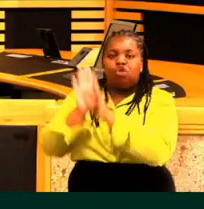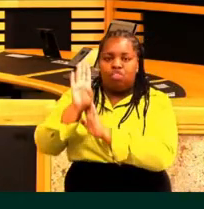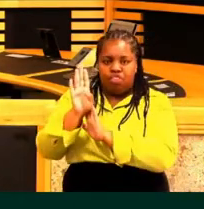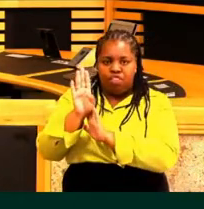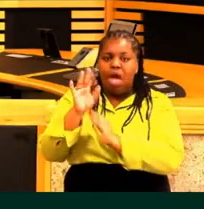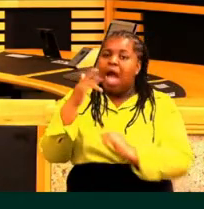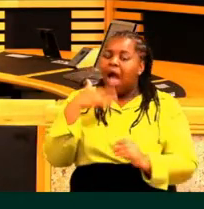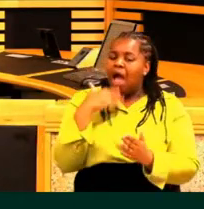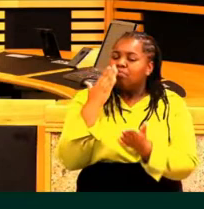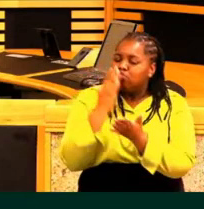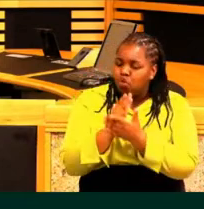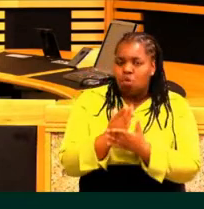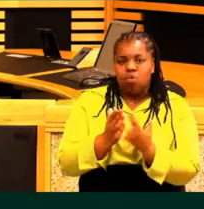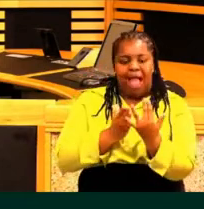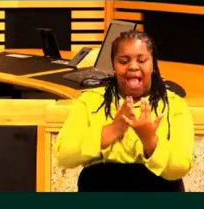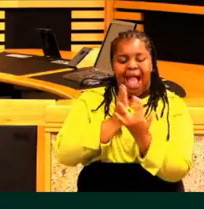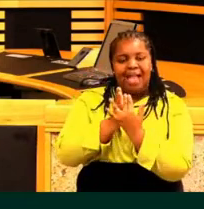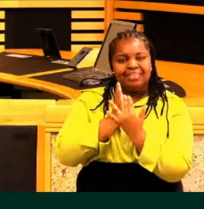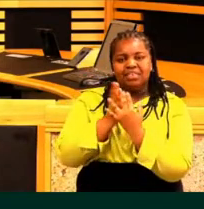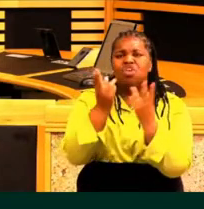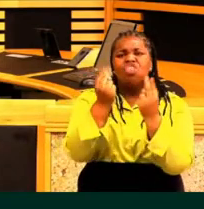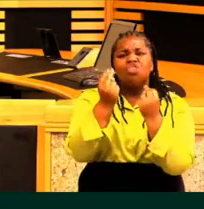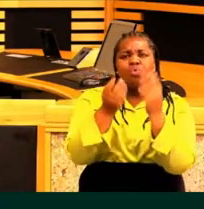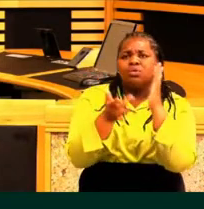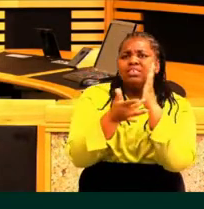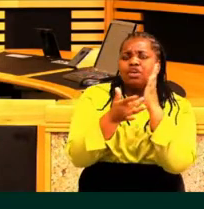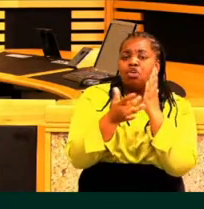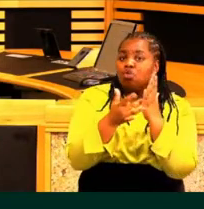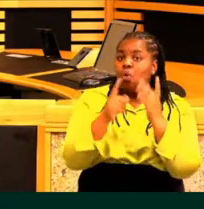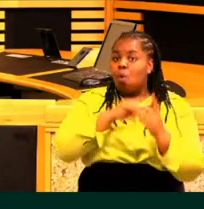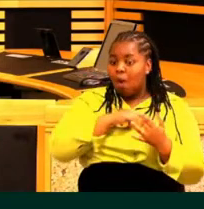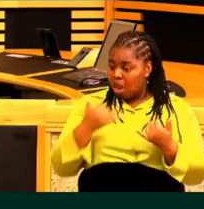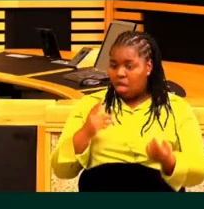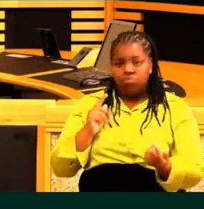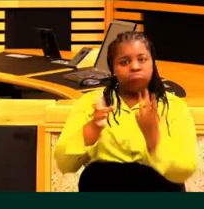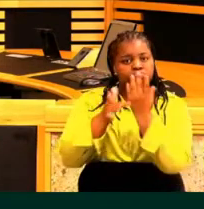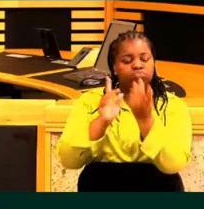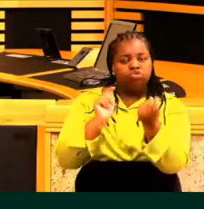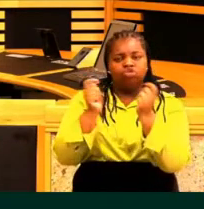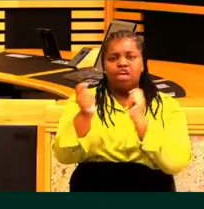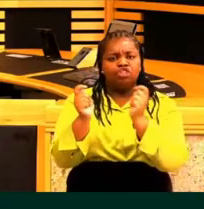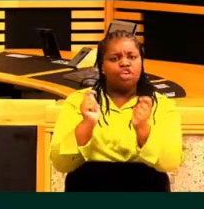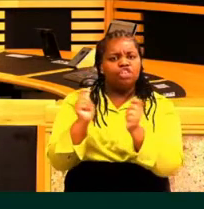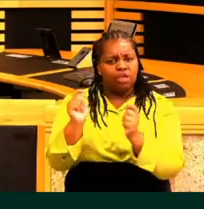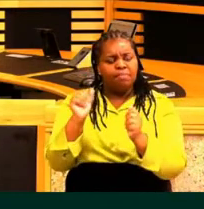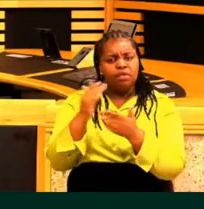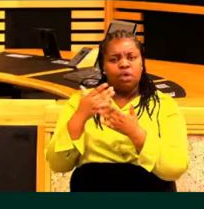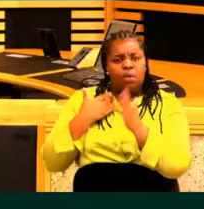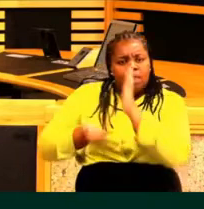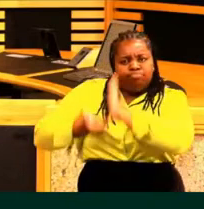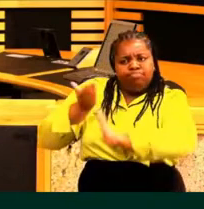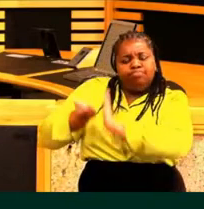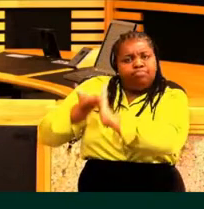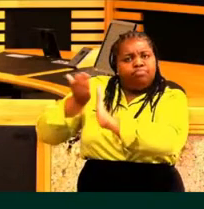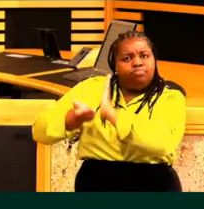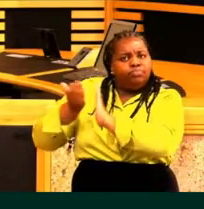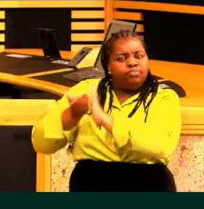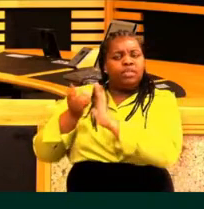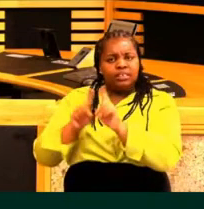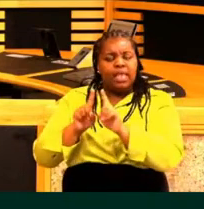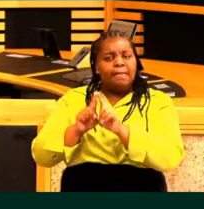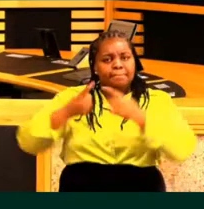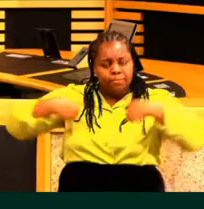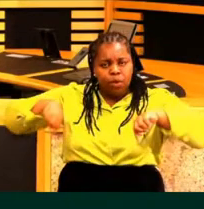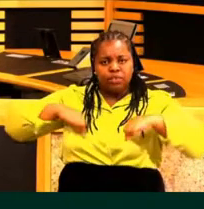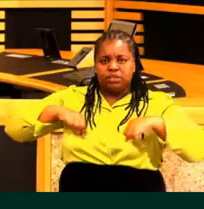ensuring access to new technologies of the 21st century consistent with the trends in